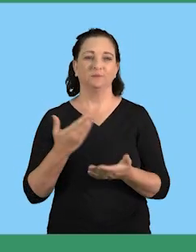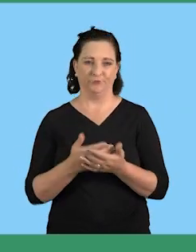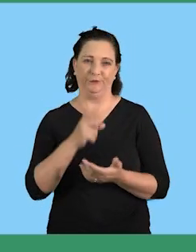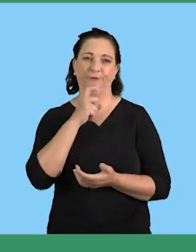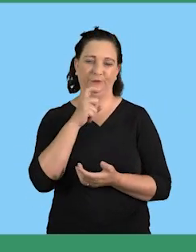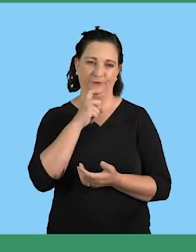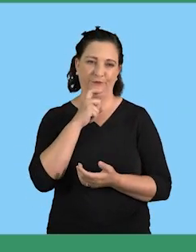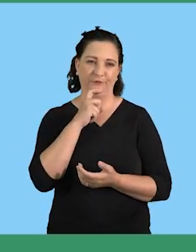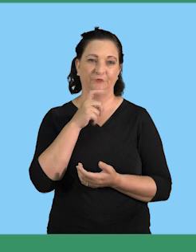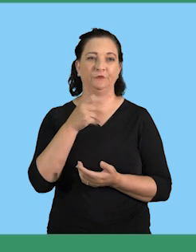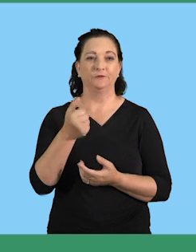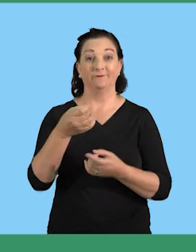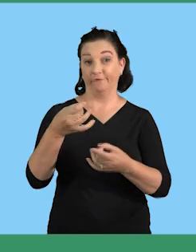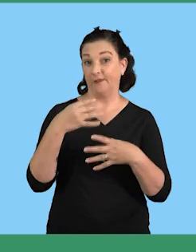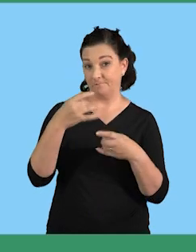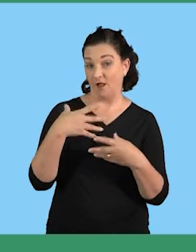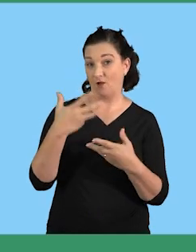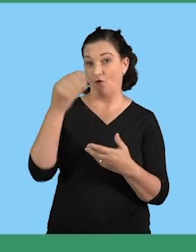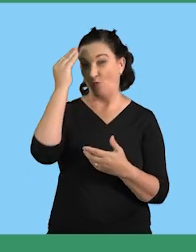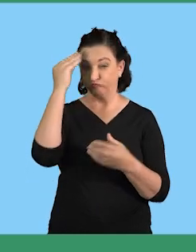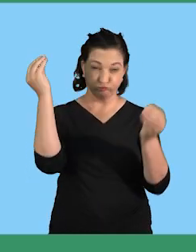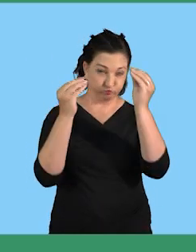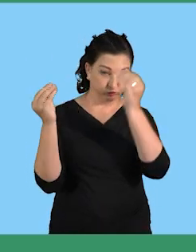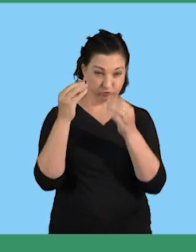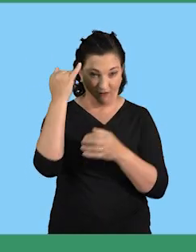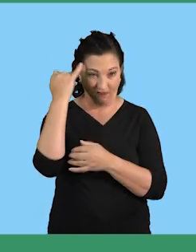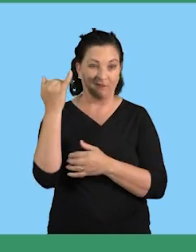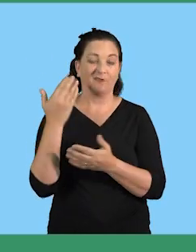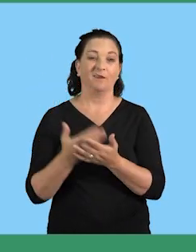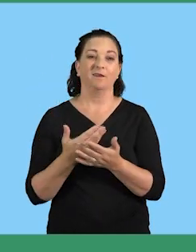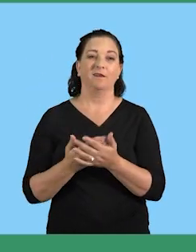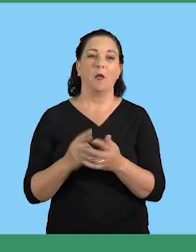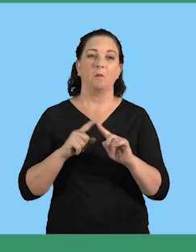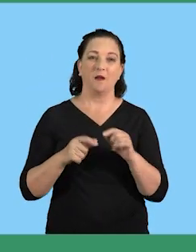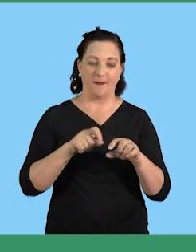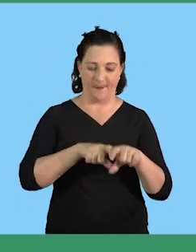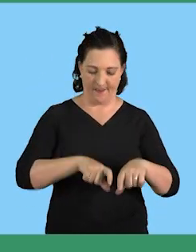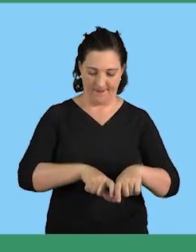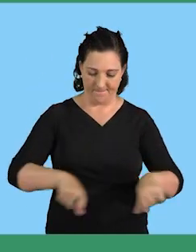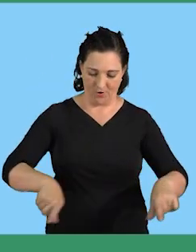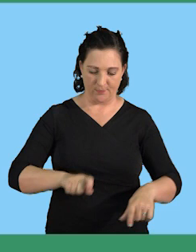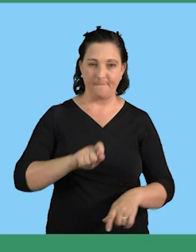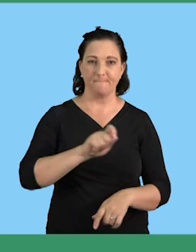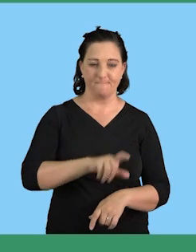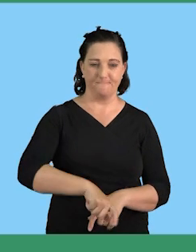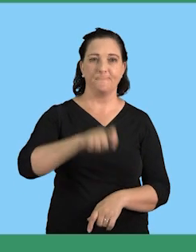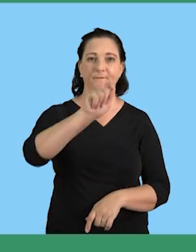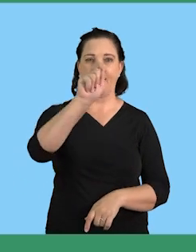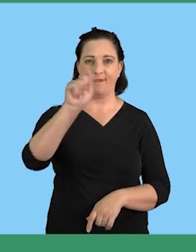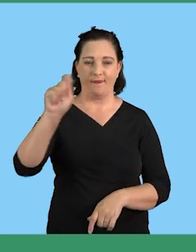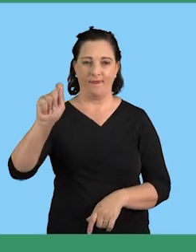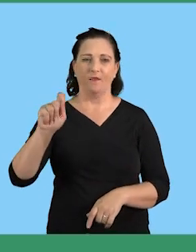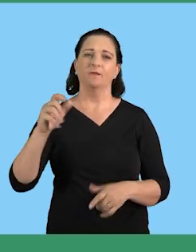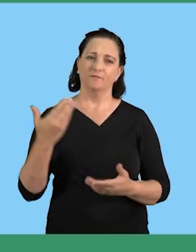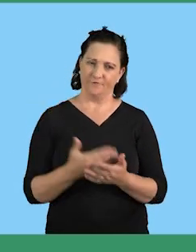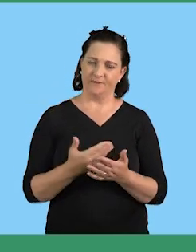in brainstorming sessions to capture feedback and ideas, uses coded pens to write new information and feedback. I can